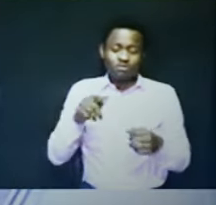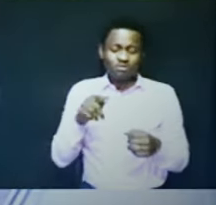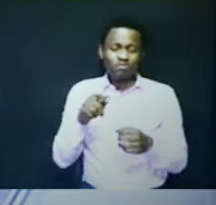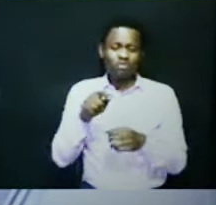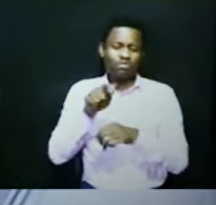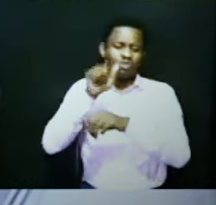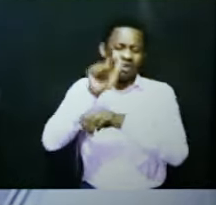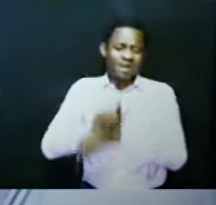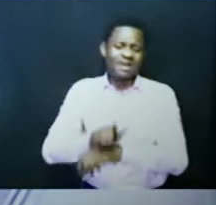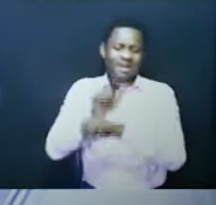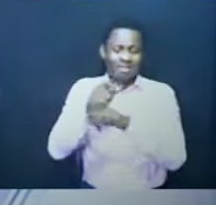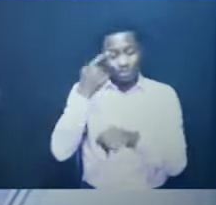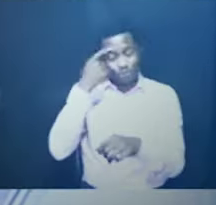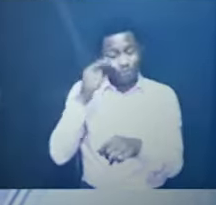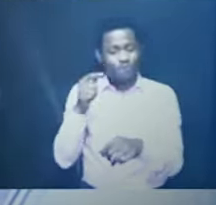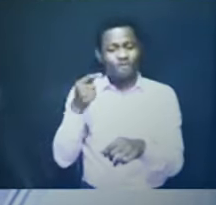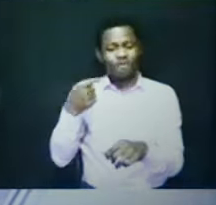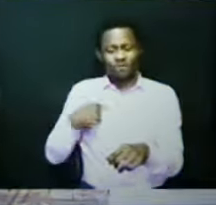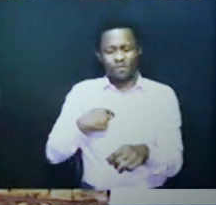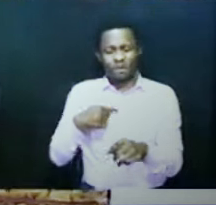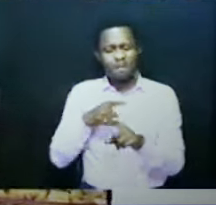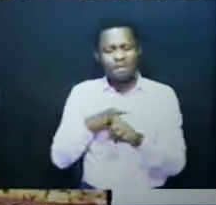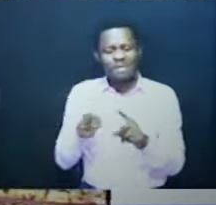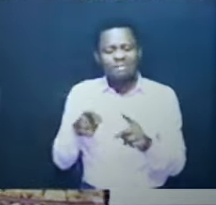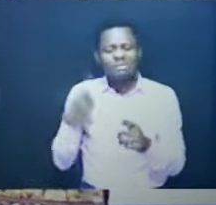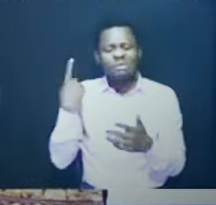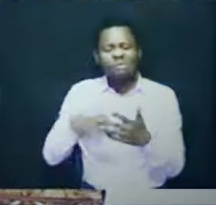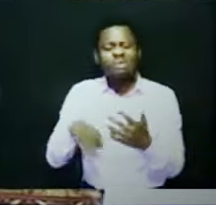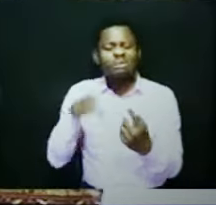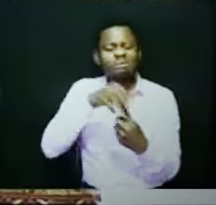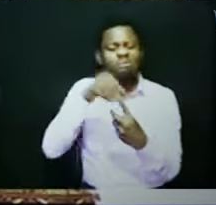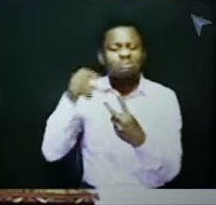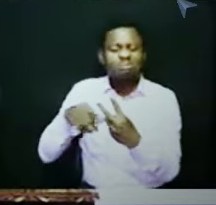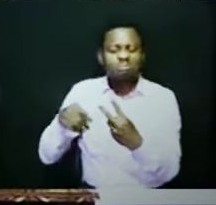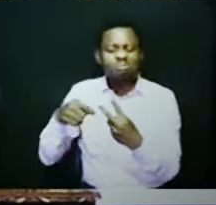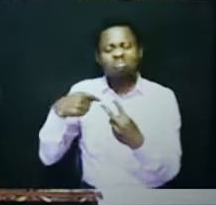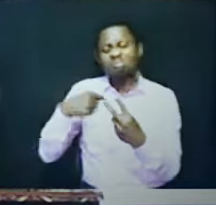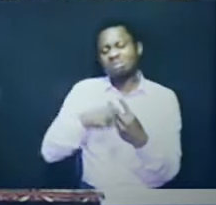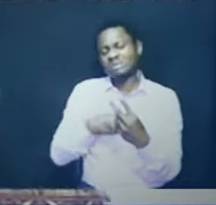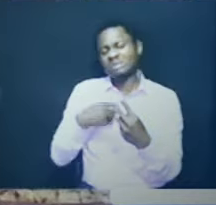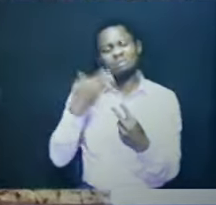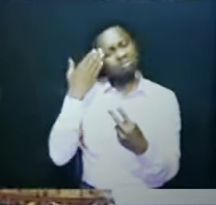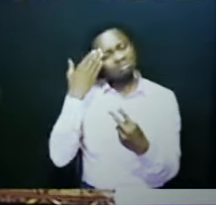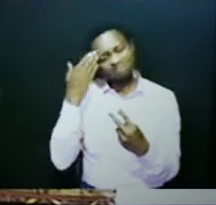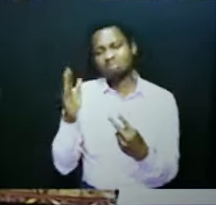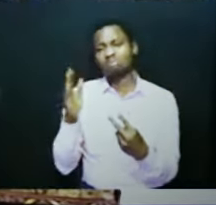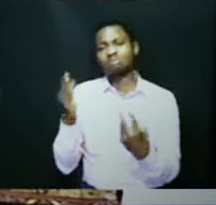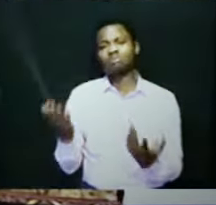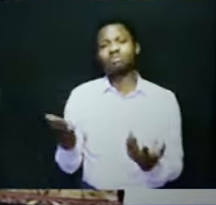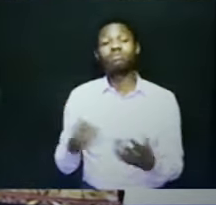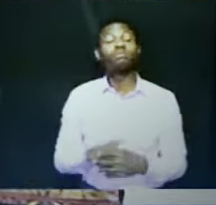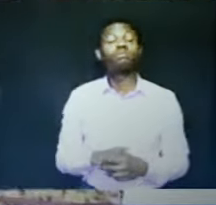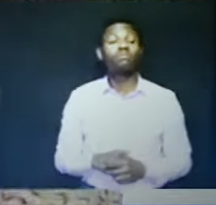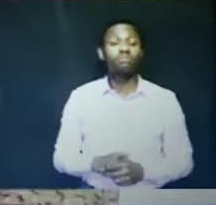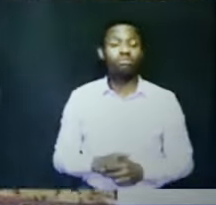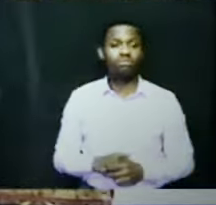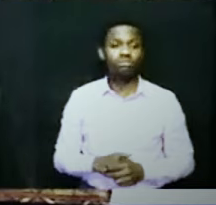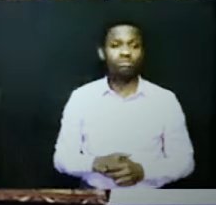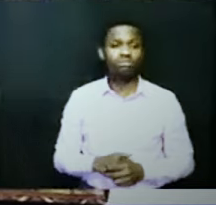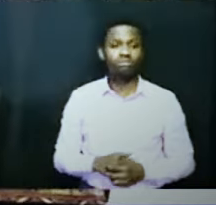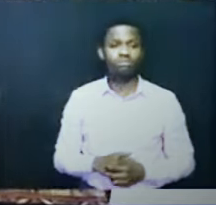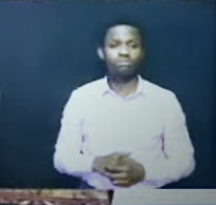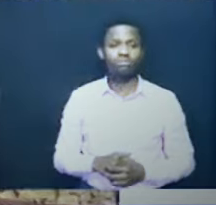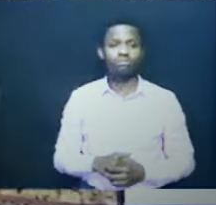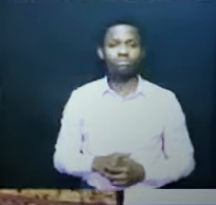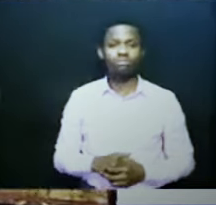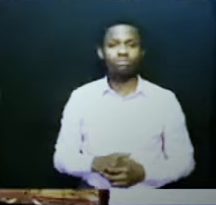do not know. Na se hunamim asitina yi ara. Na minya adwuma mu aba ene minnim de